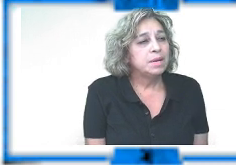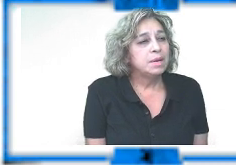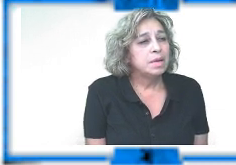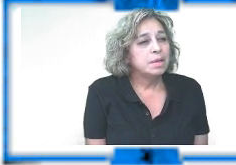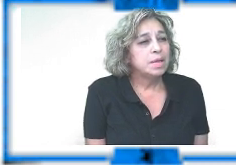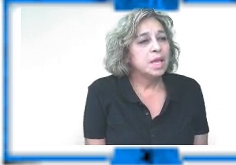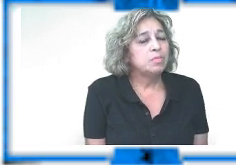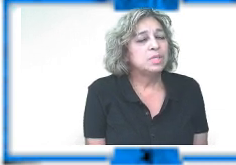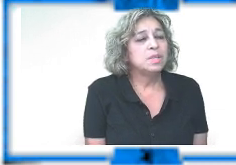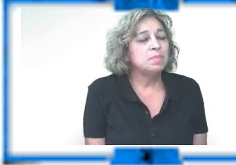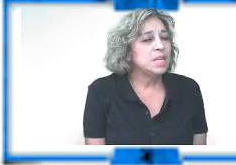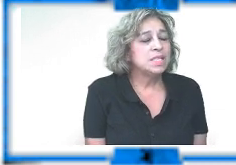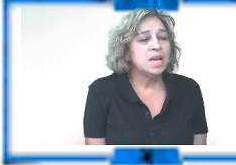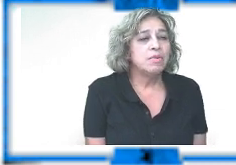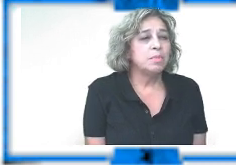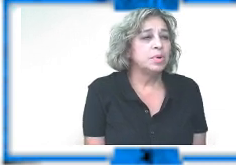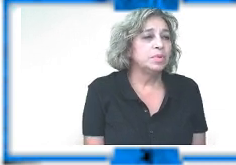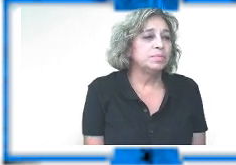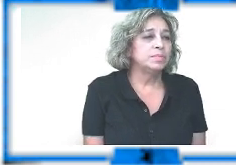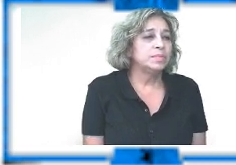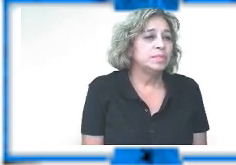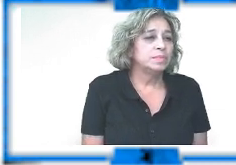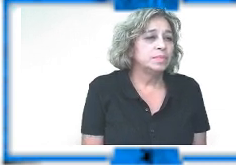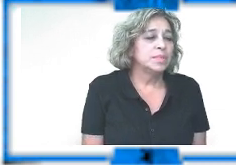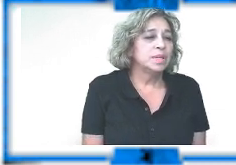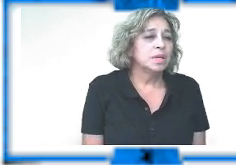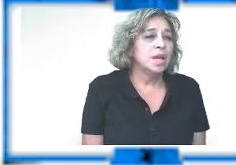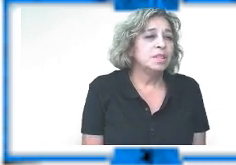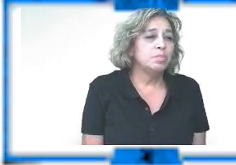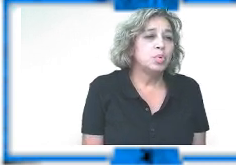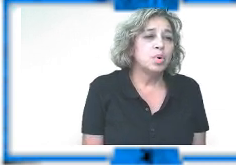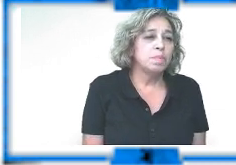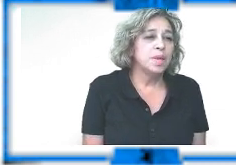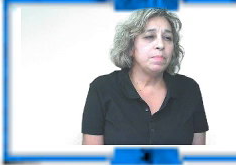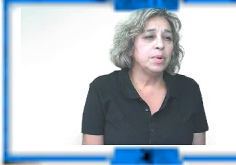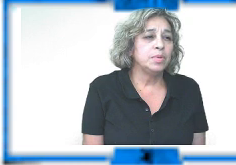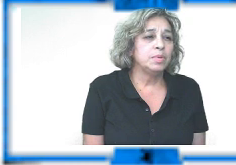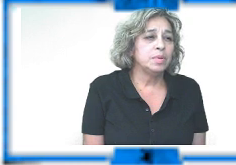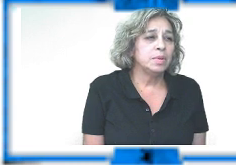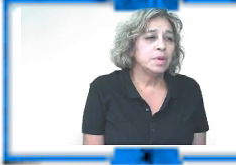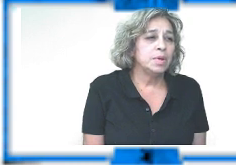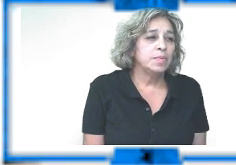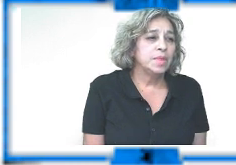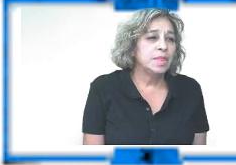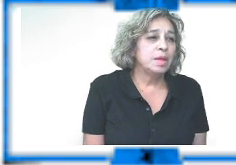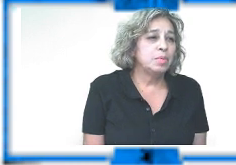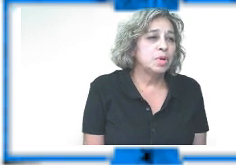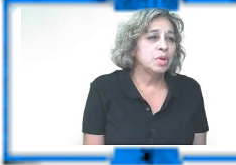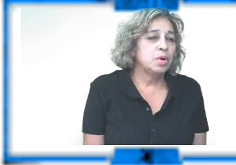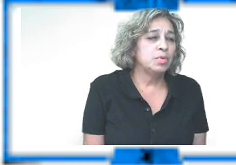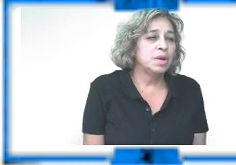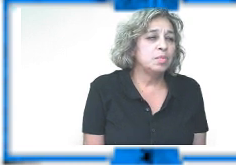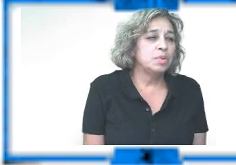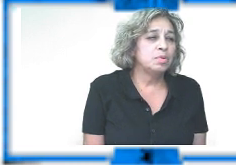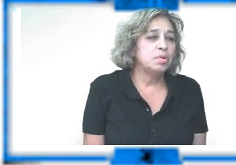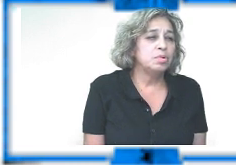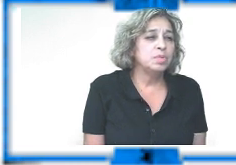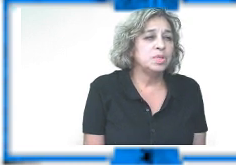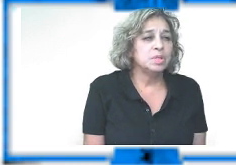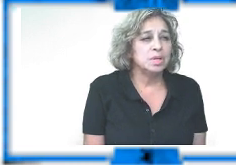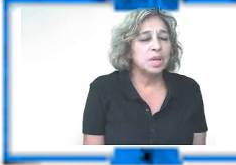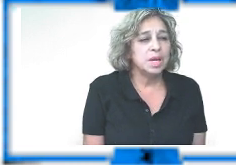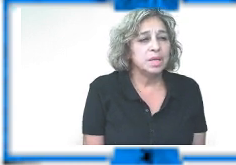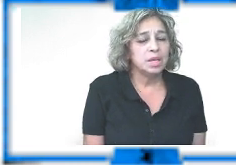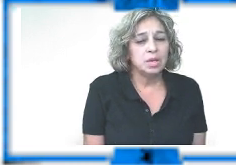but it was something terrible. And the poor people, they would go there with